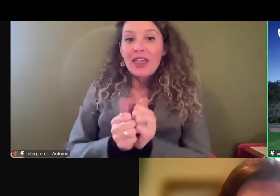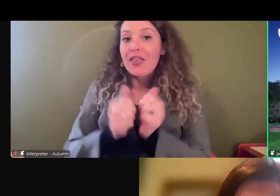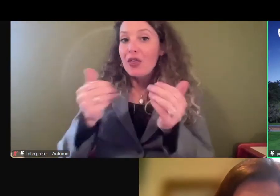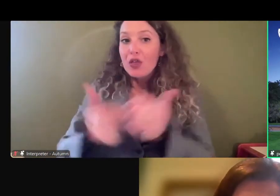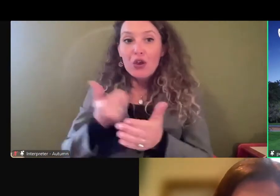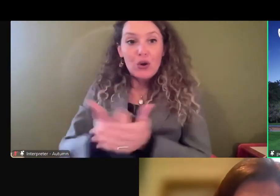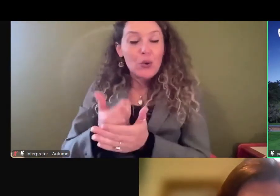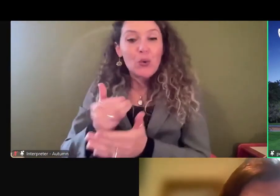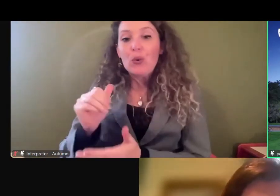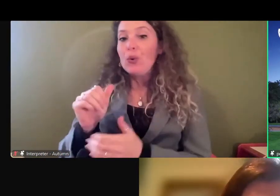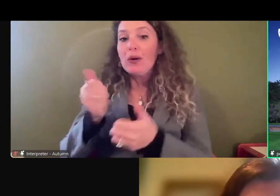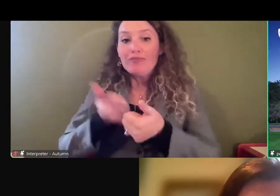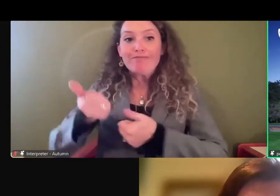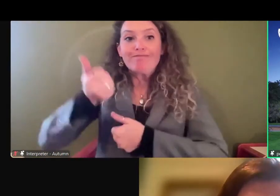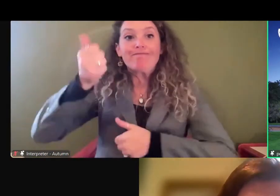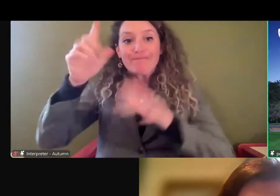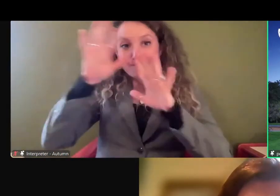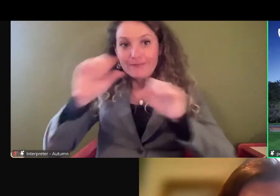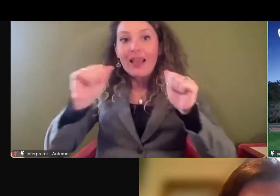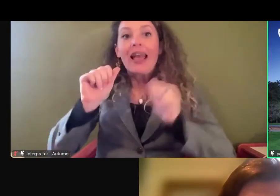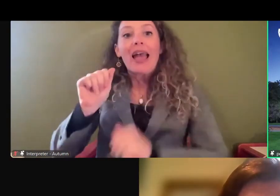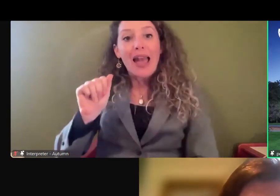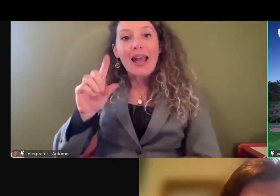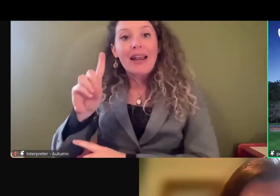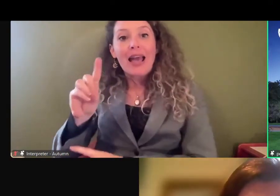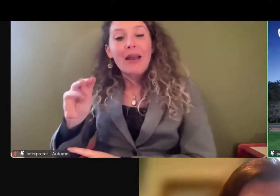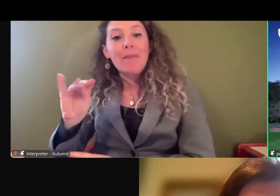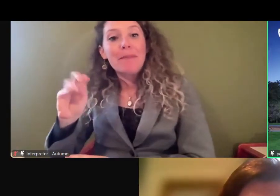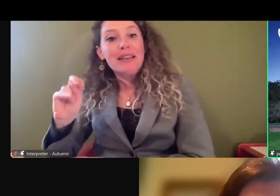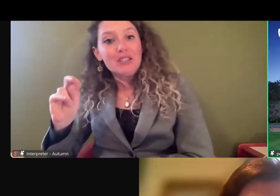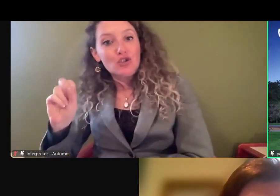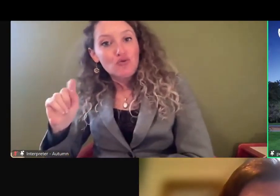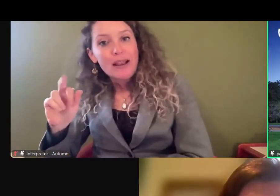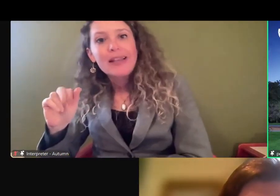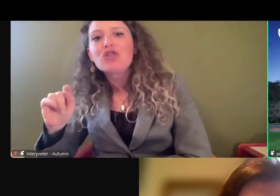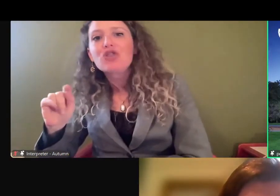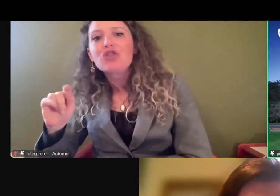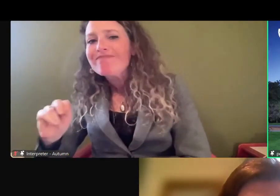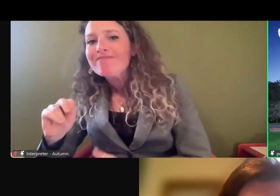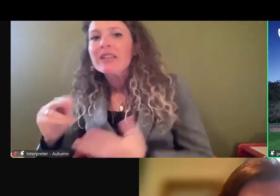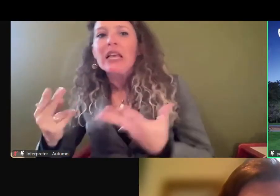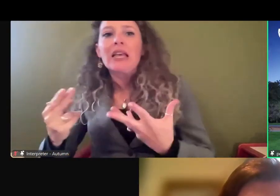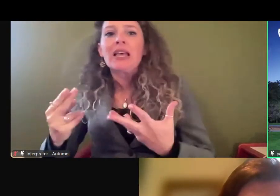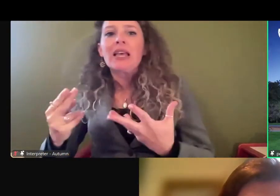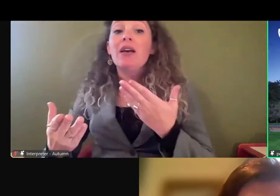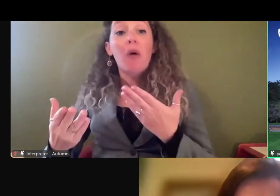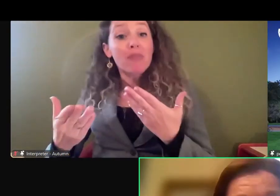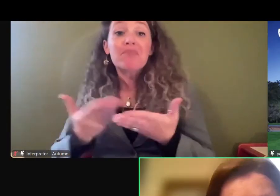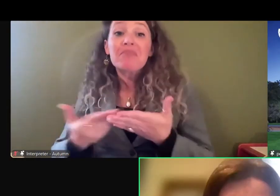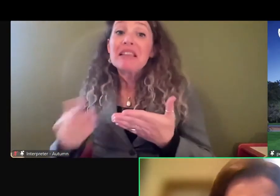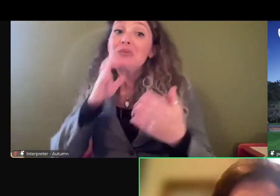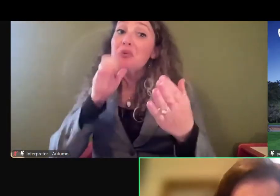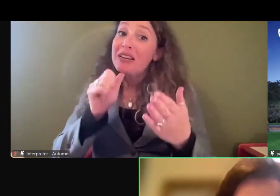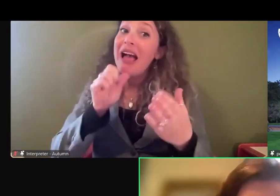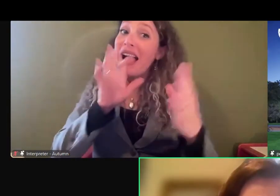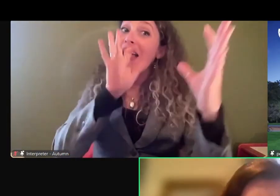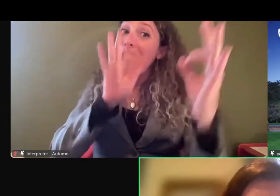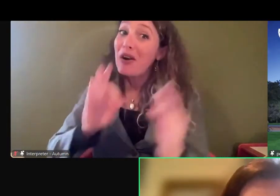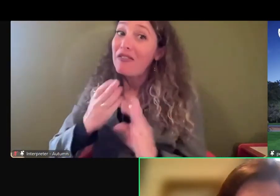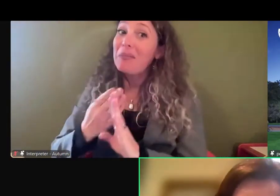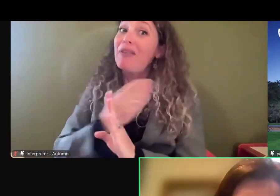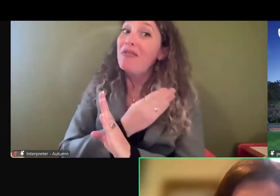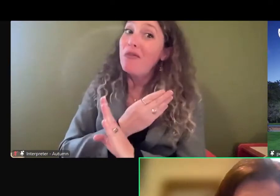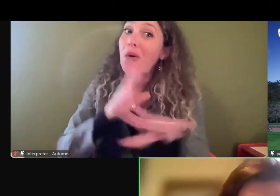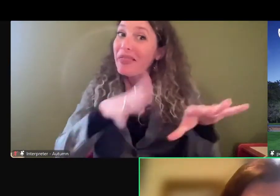administration, you made a comment that perhaps things weren't exactly perfect even before the new Yeah.